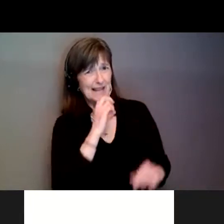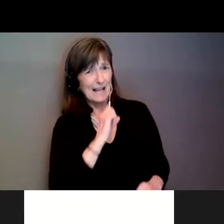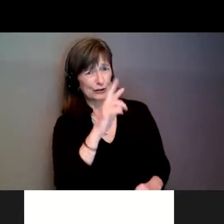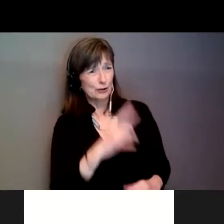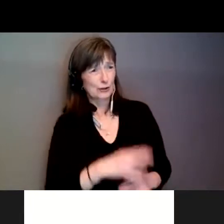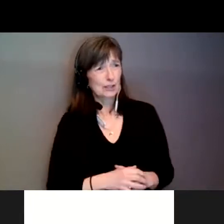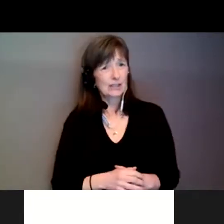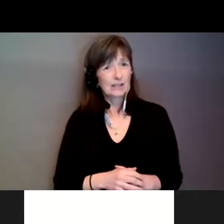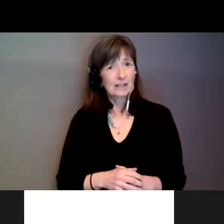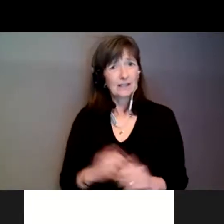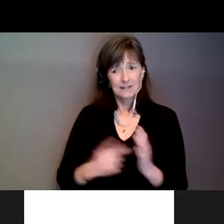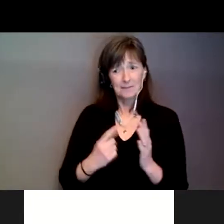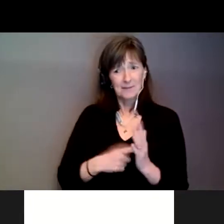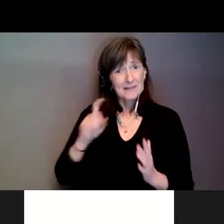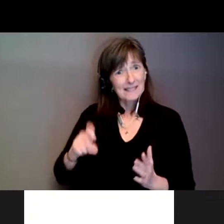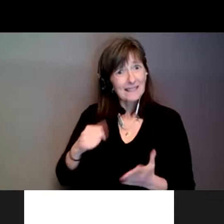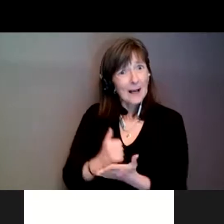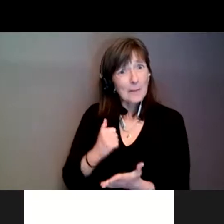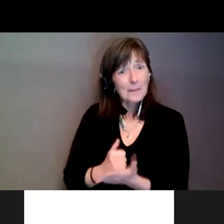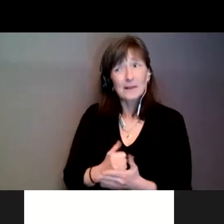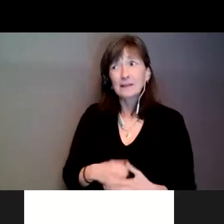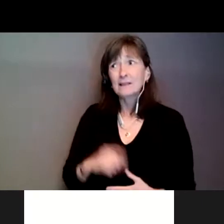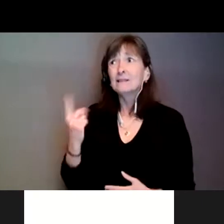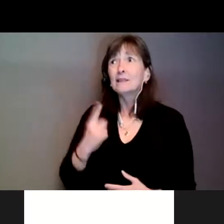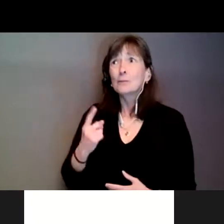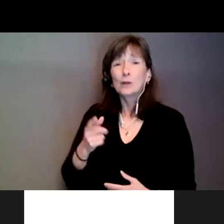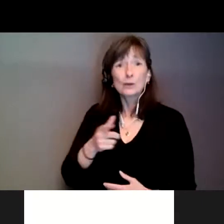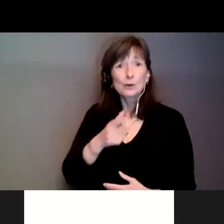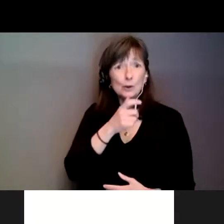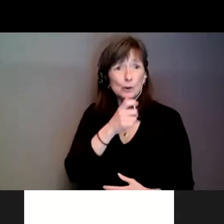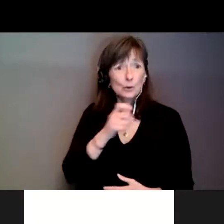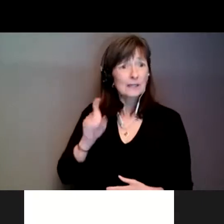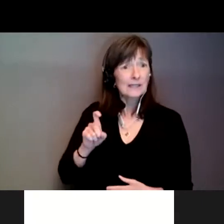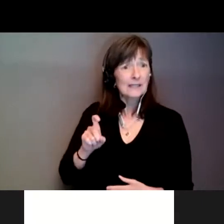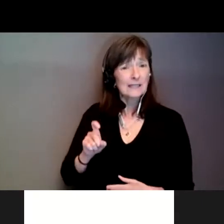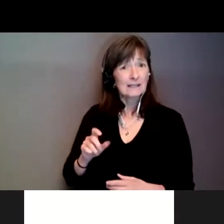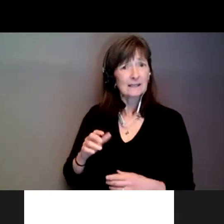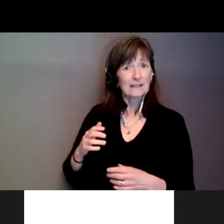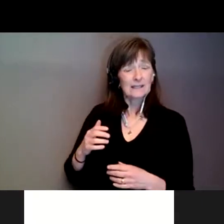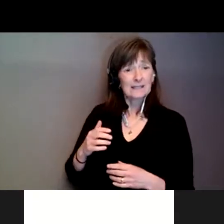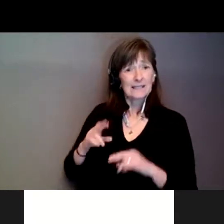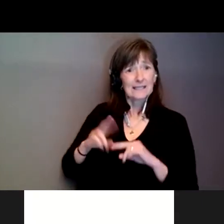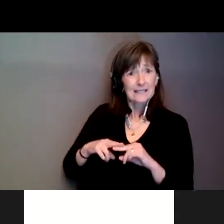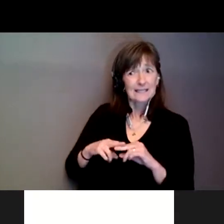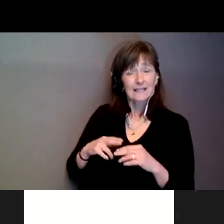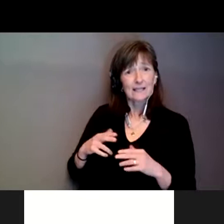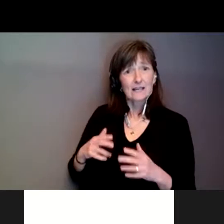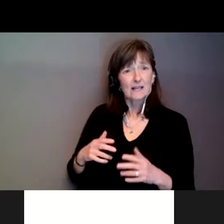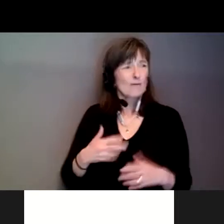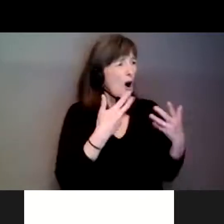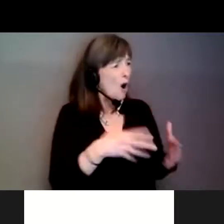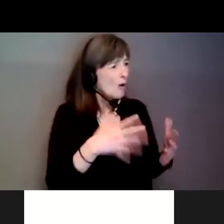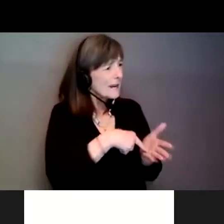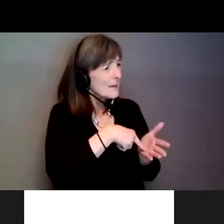Sometimes I need help. Somebody to fix this and that. And you've already paid for a year